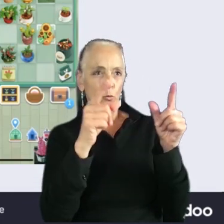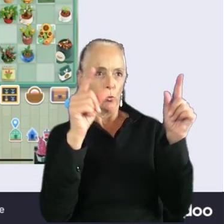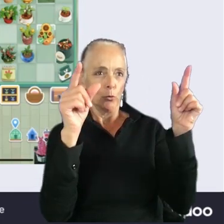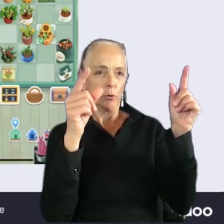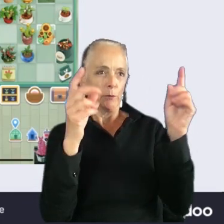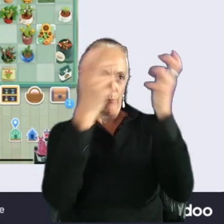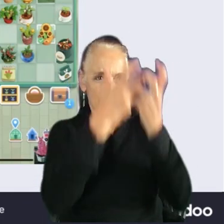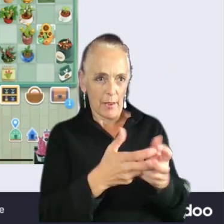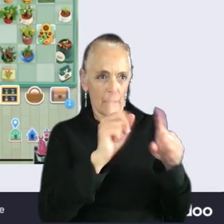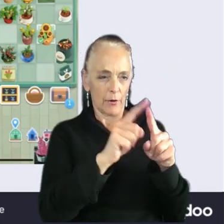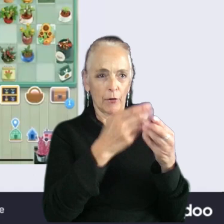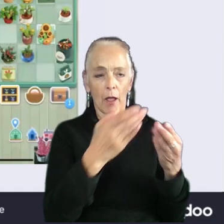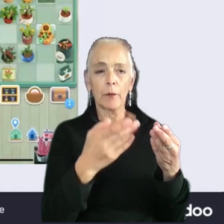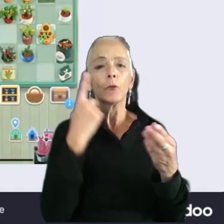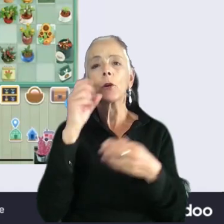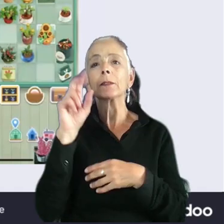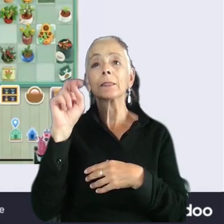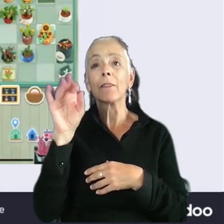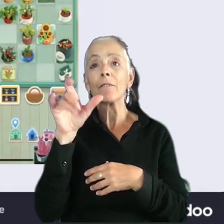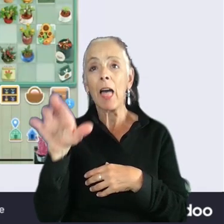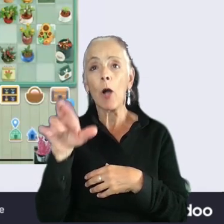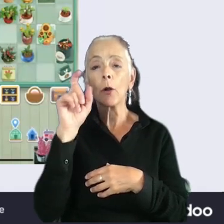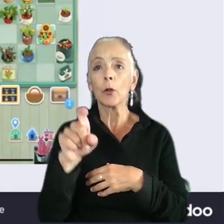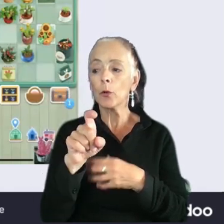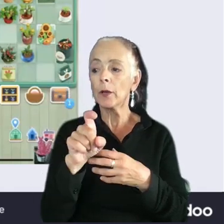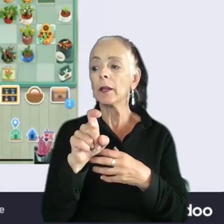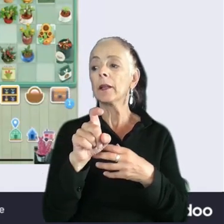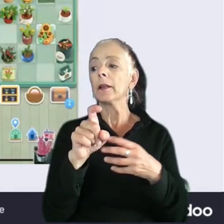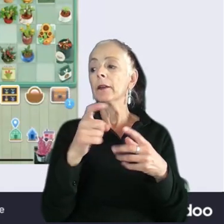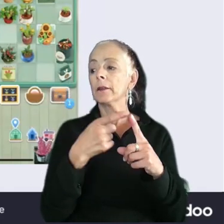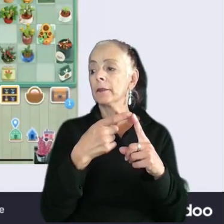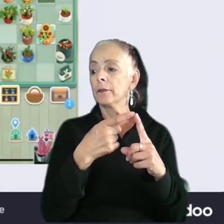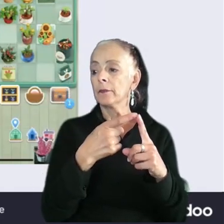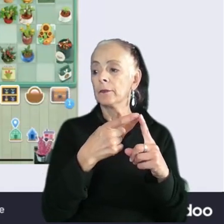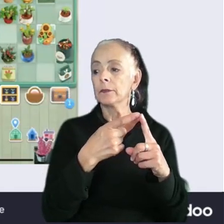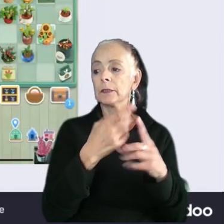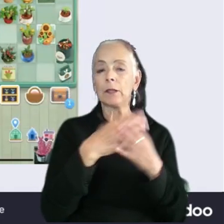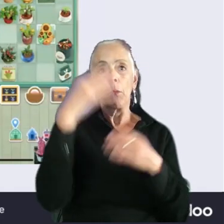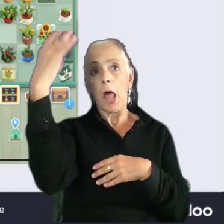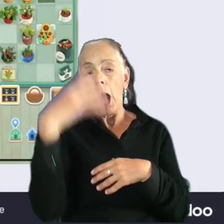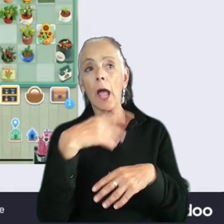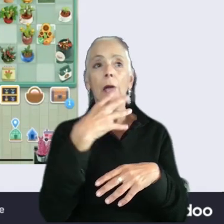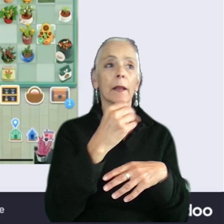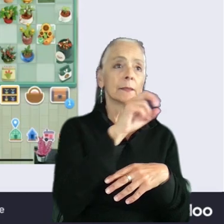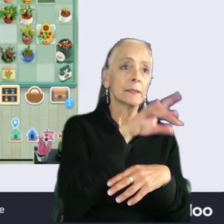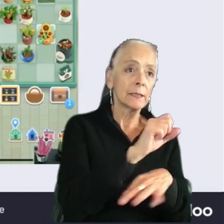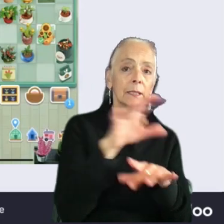boards. So to make a sunflower, you need a sunflower sapling from the greenhouse and some lights and gloves in the tool